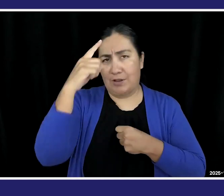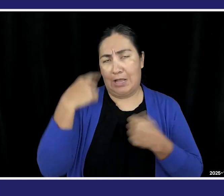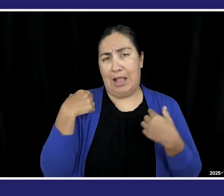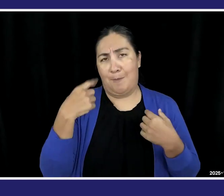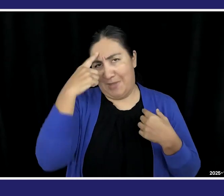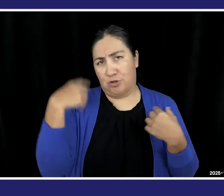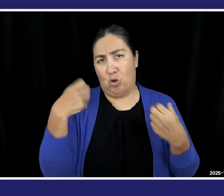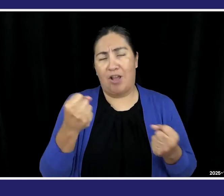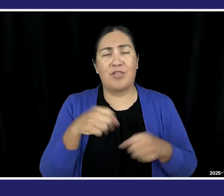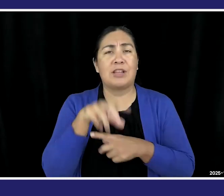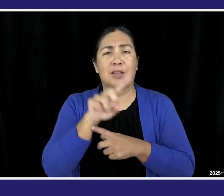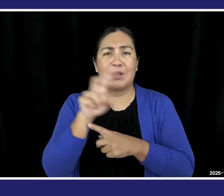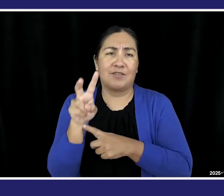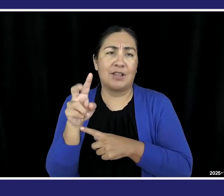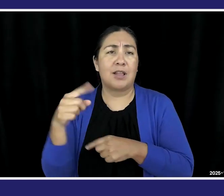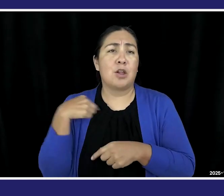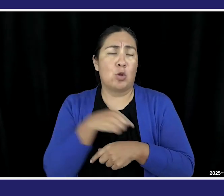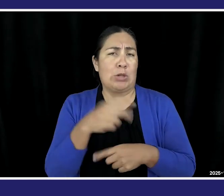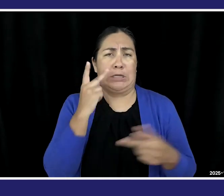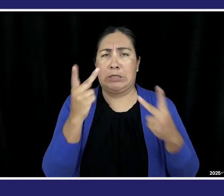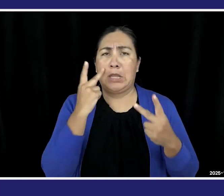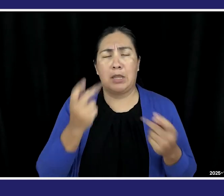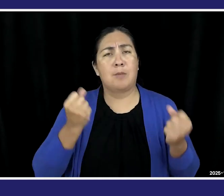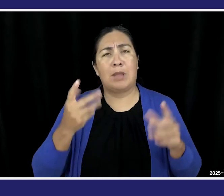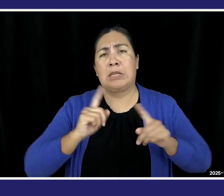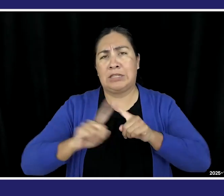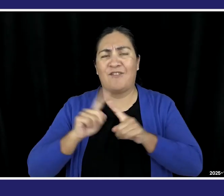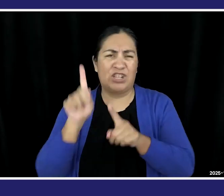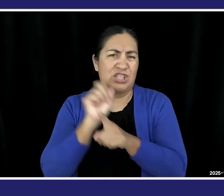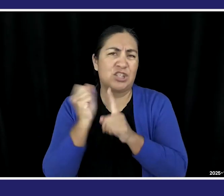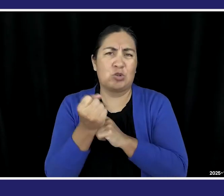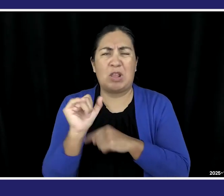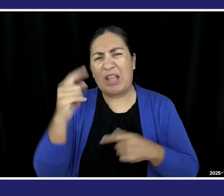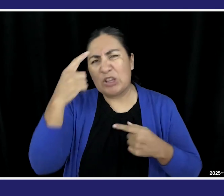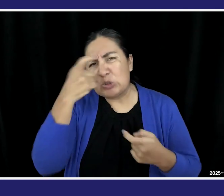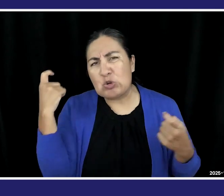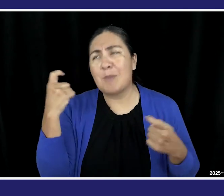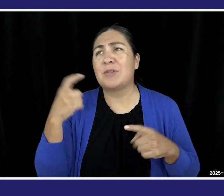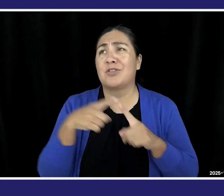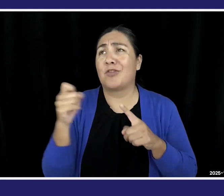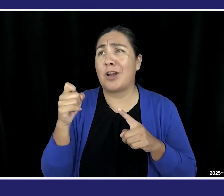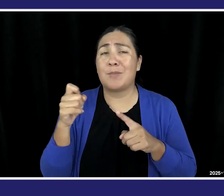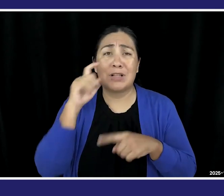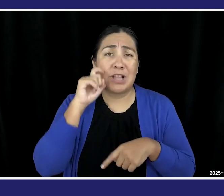domestic violence and mental health, and we see other situations like traumas, sexual abuse,